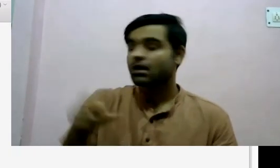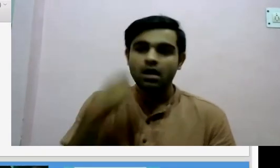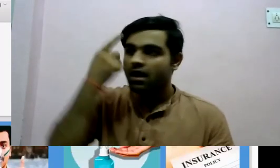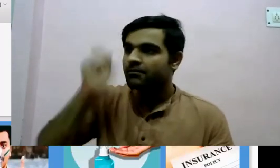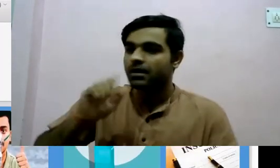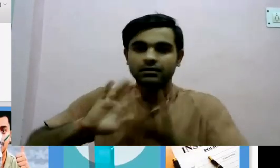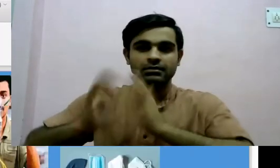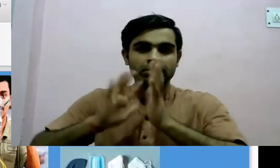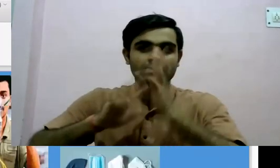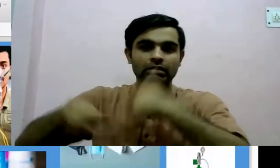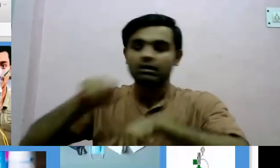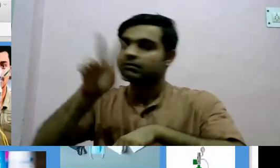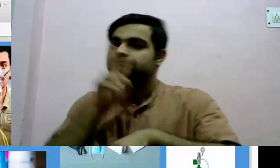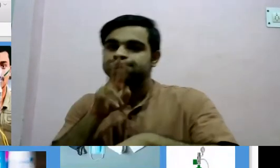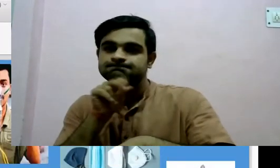language that you are speaking,